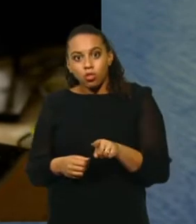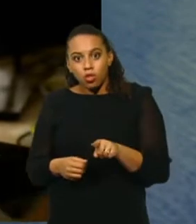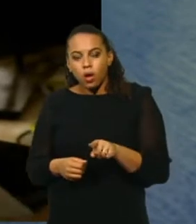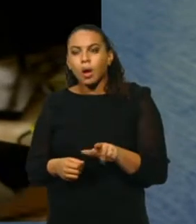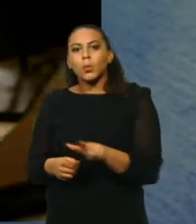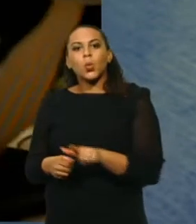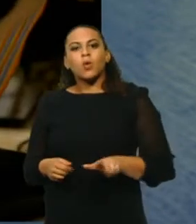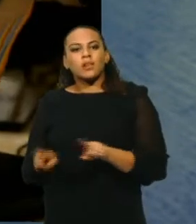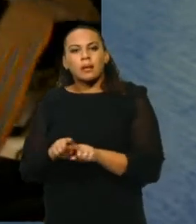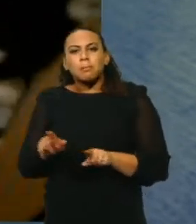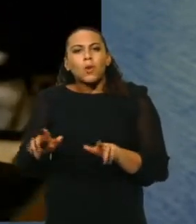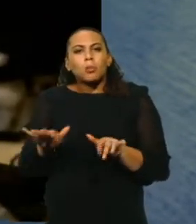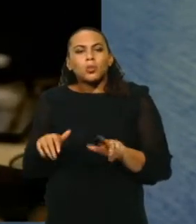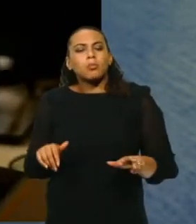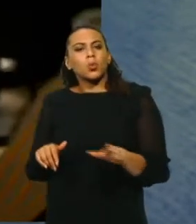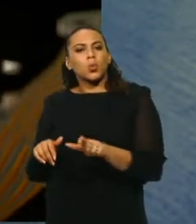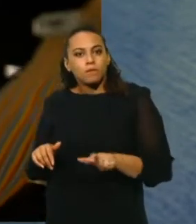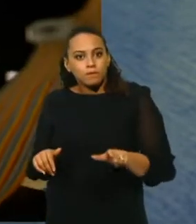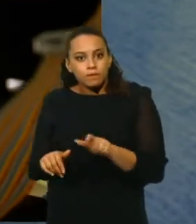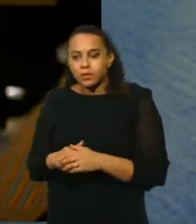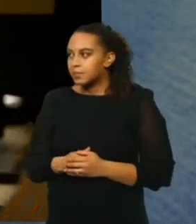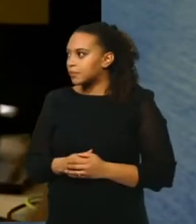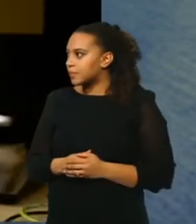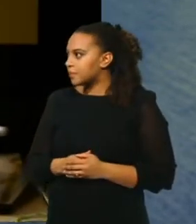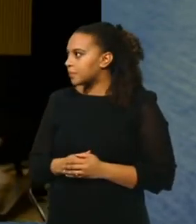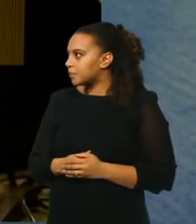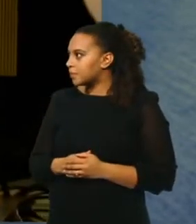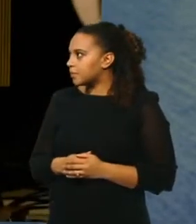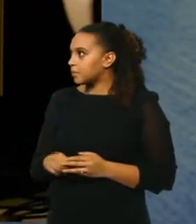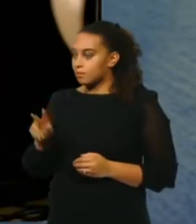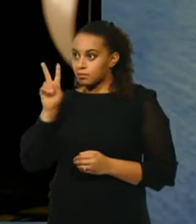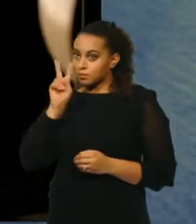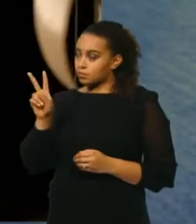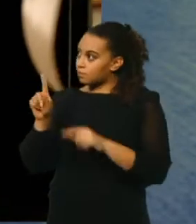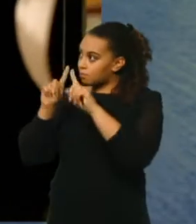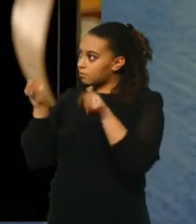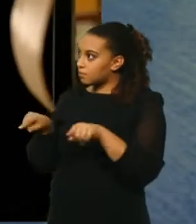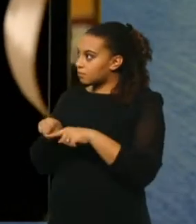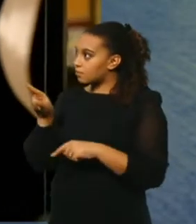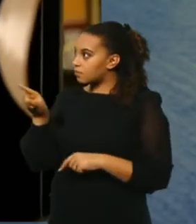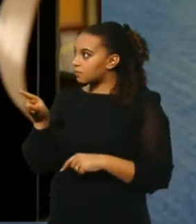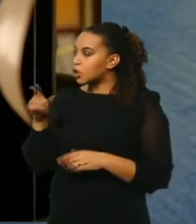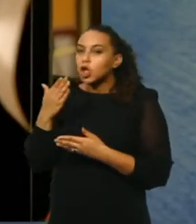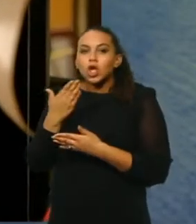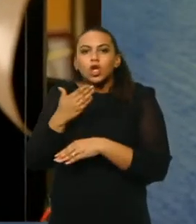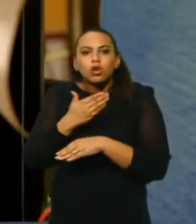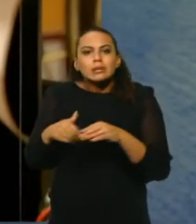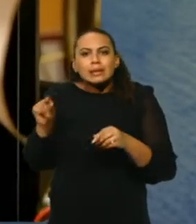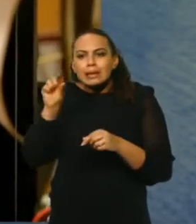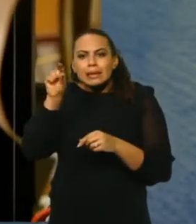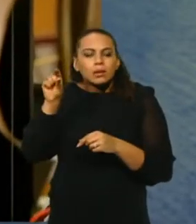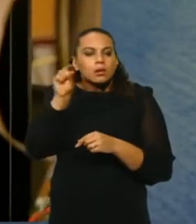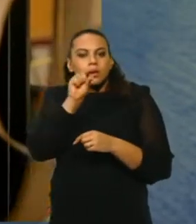move it around like a mouse. And what you see on the screen is a green rectangle that represents your